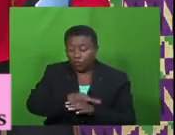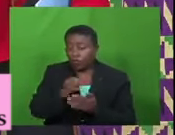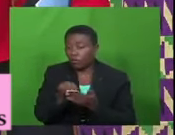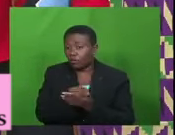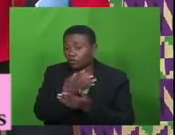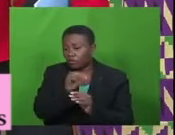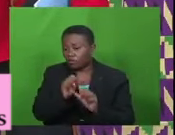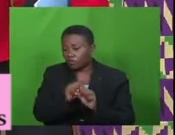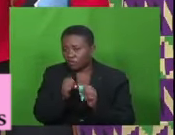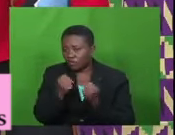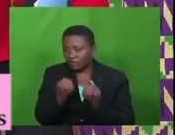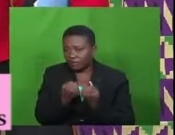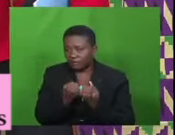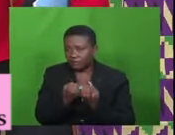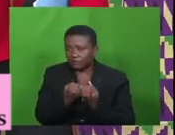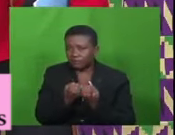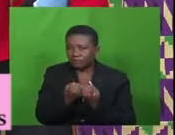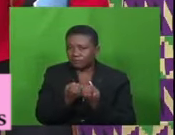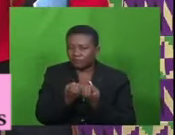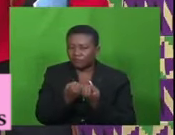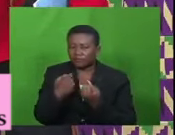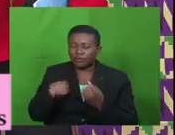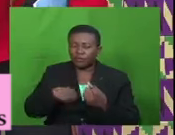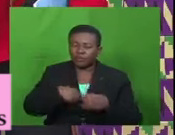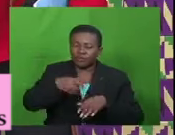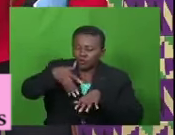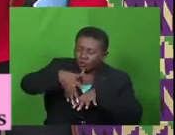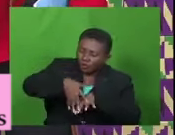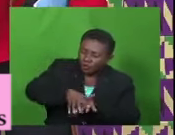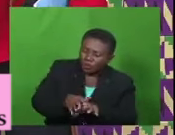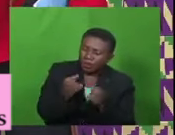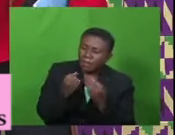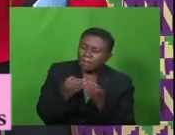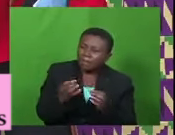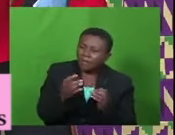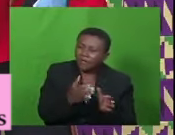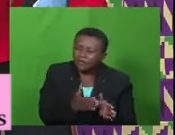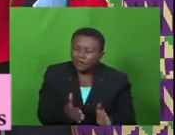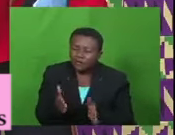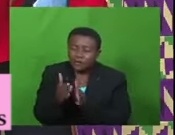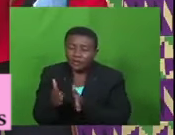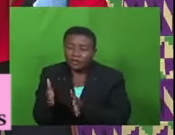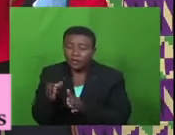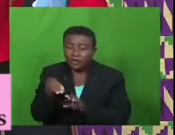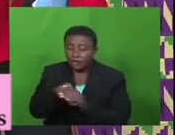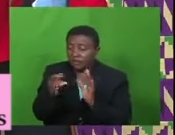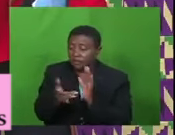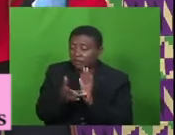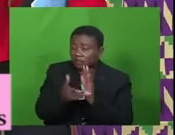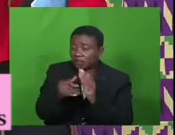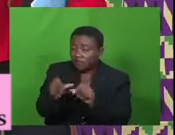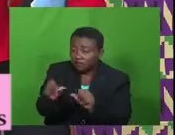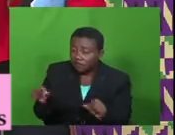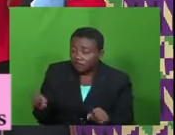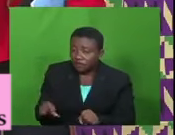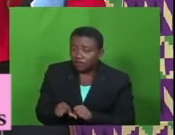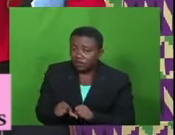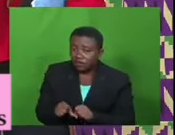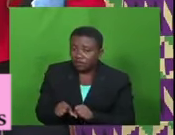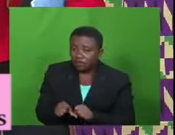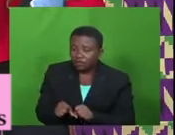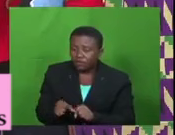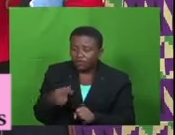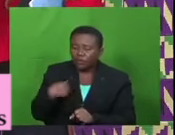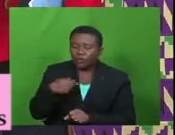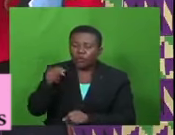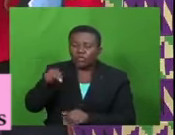society. We have integrated many processes within the digital environment, and for this, we have to